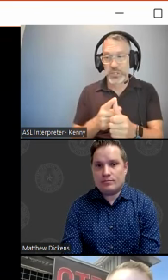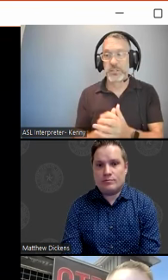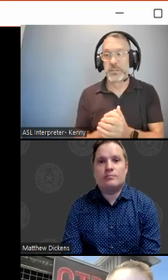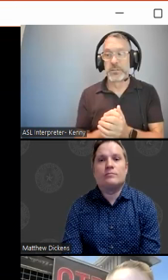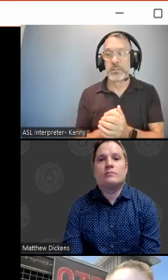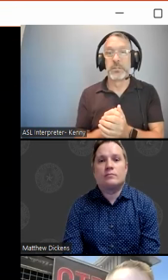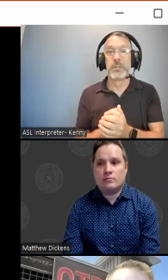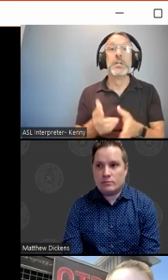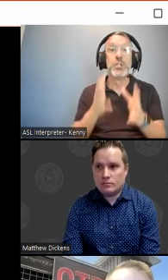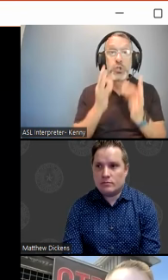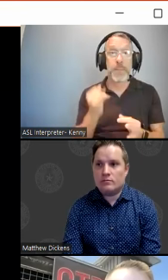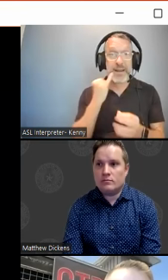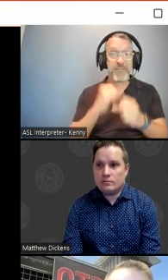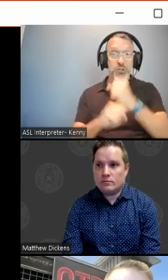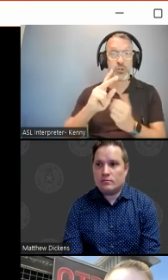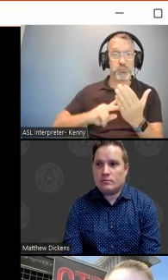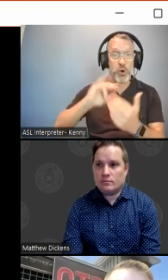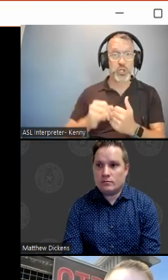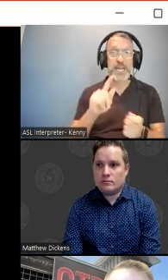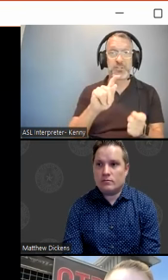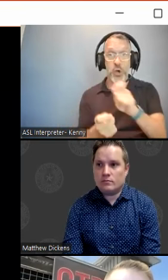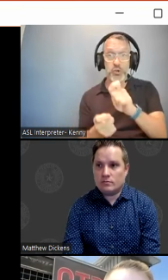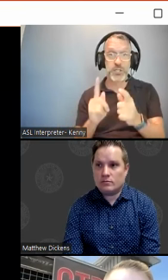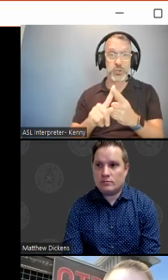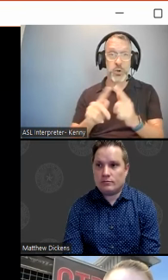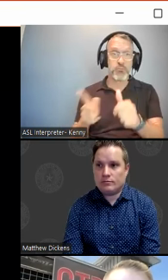So determining if the construction project is an alteration to a primary